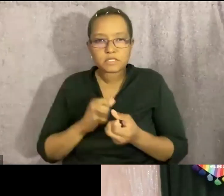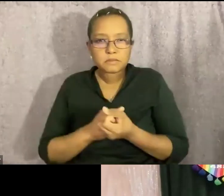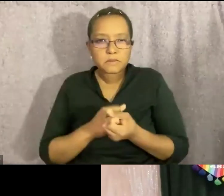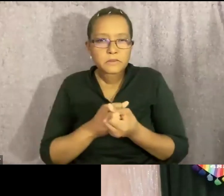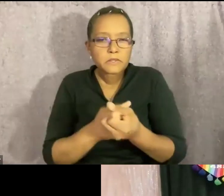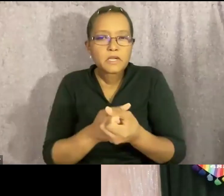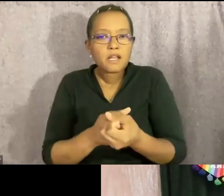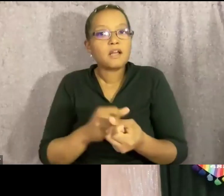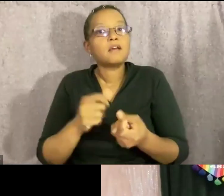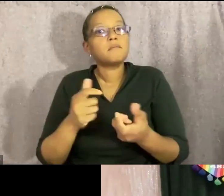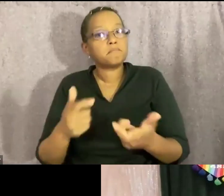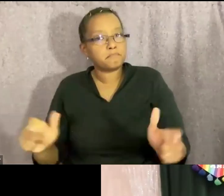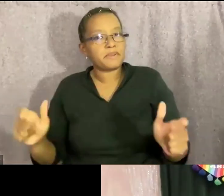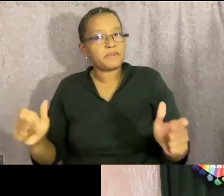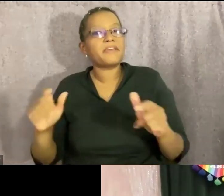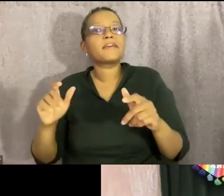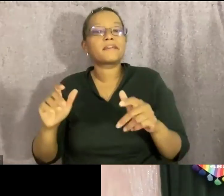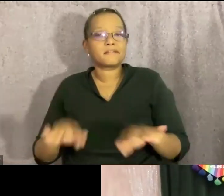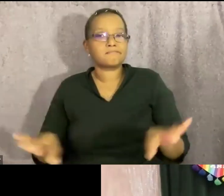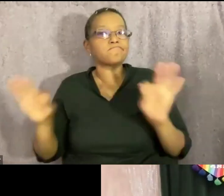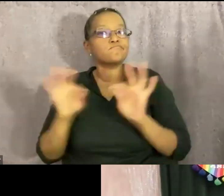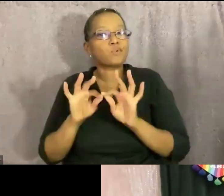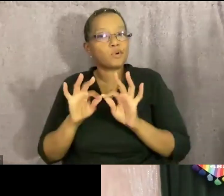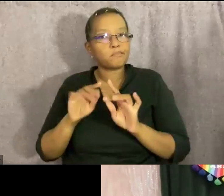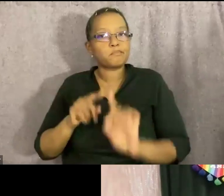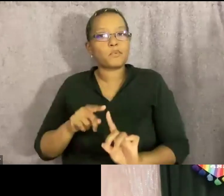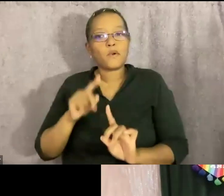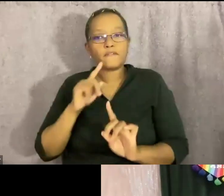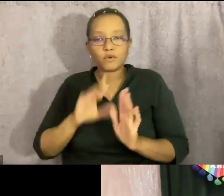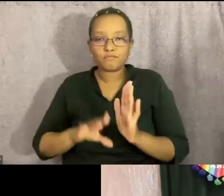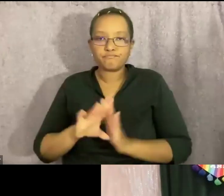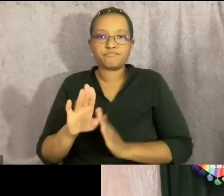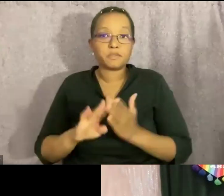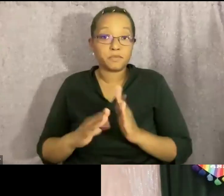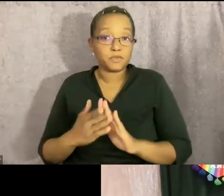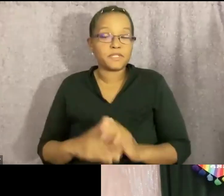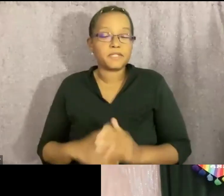in our prep, the scream I scrumped.